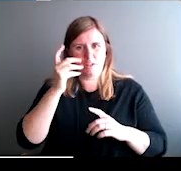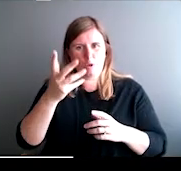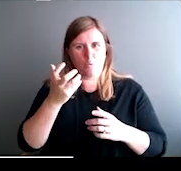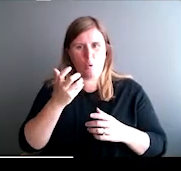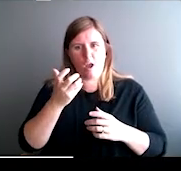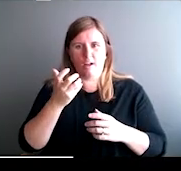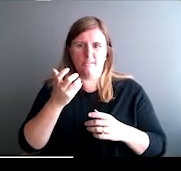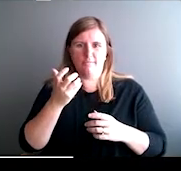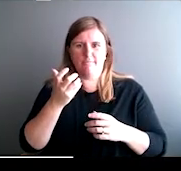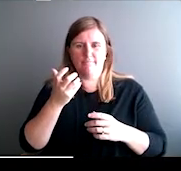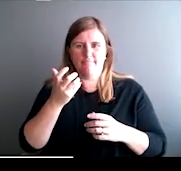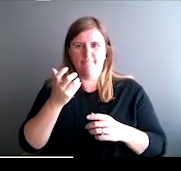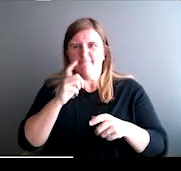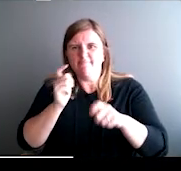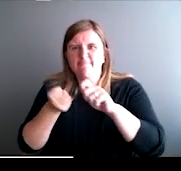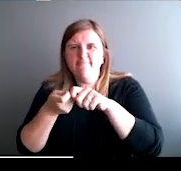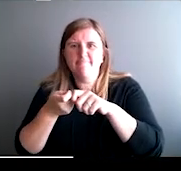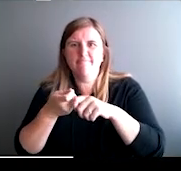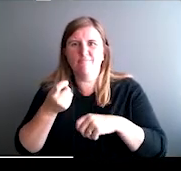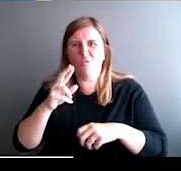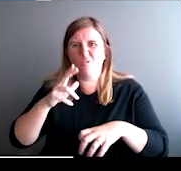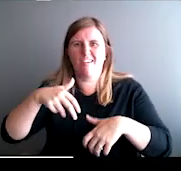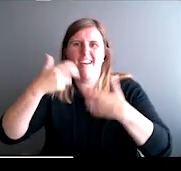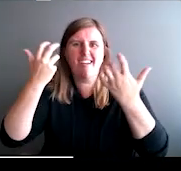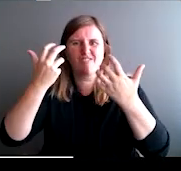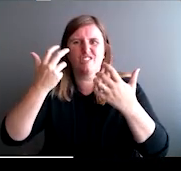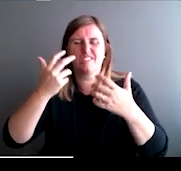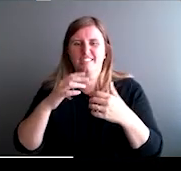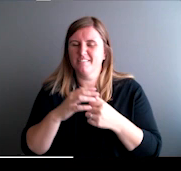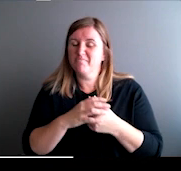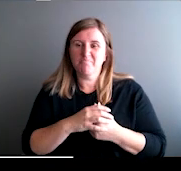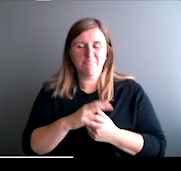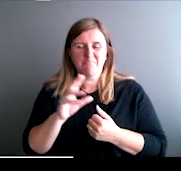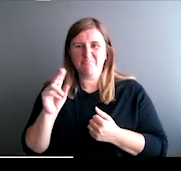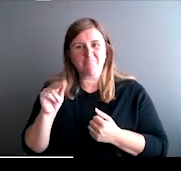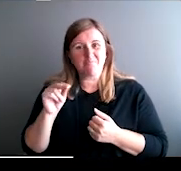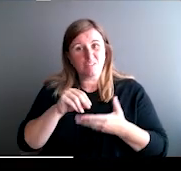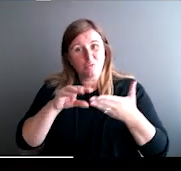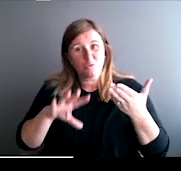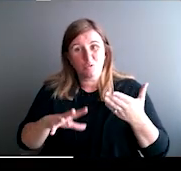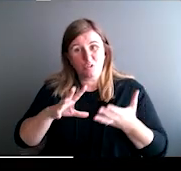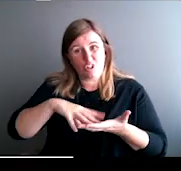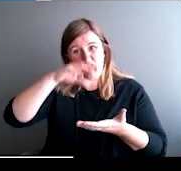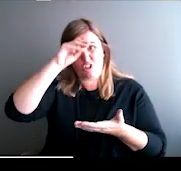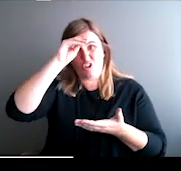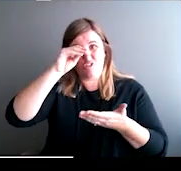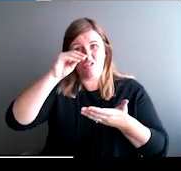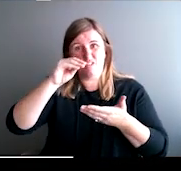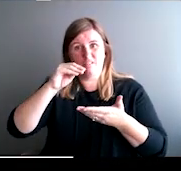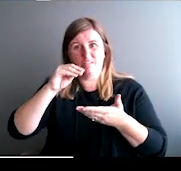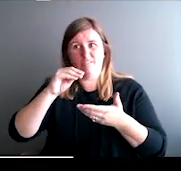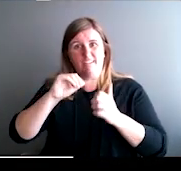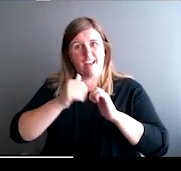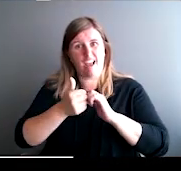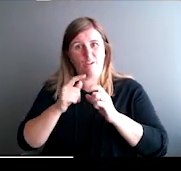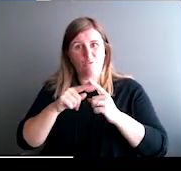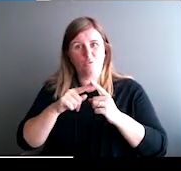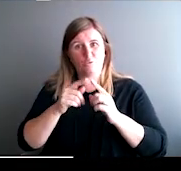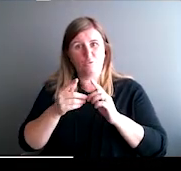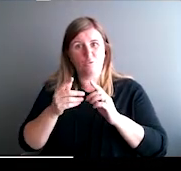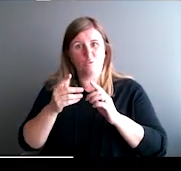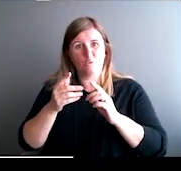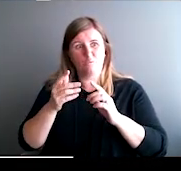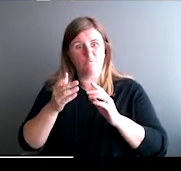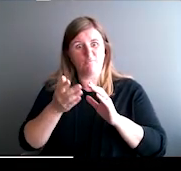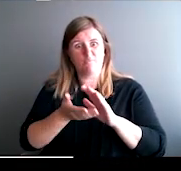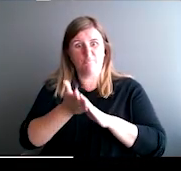goat or make you angry or things like that. Students learn to engage in problem behavior. They're inadvertently taught